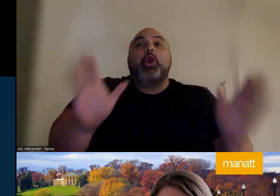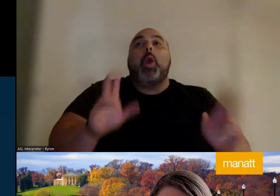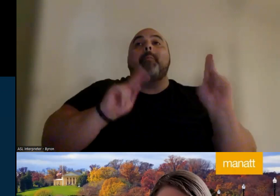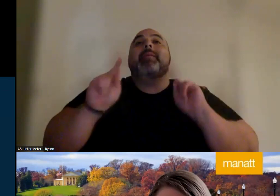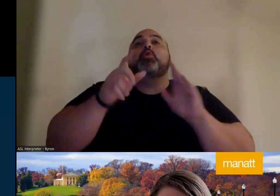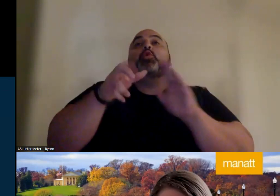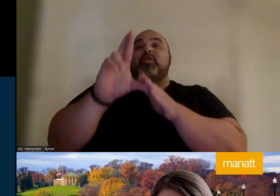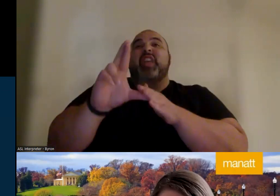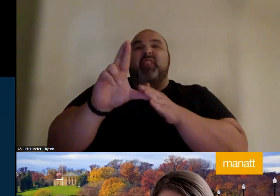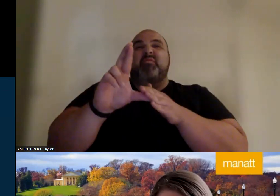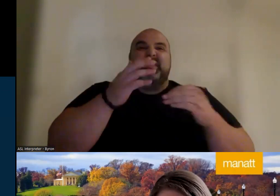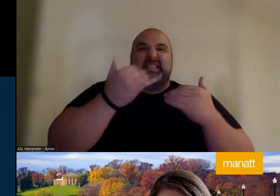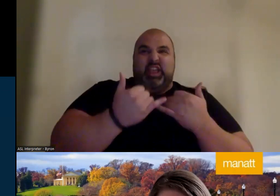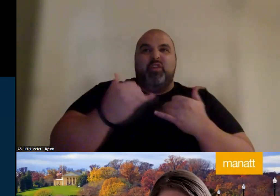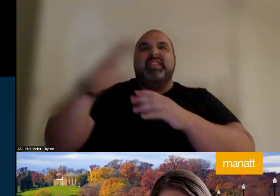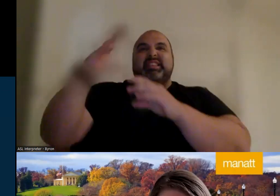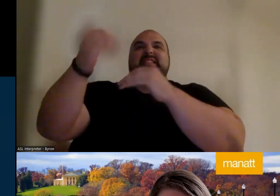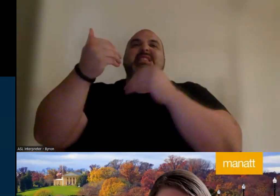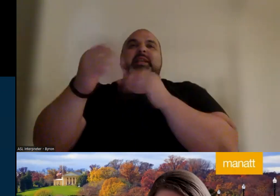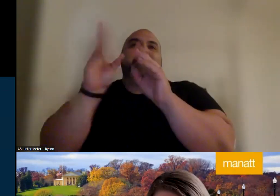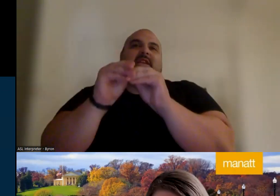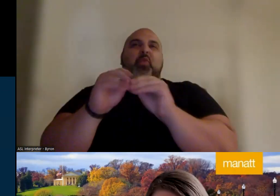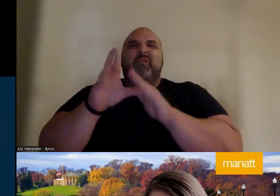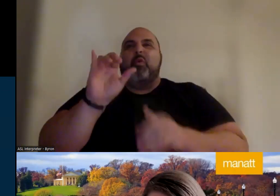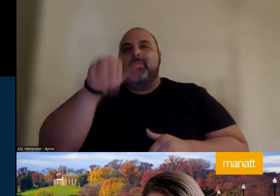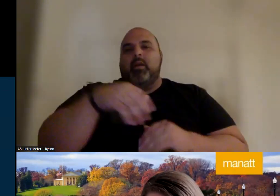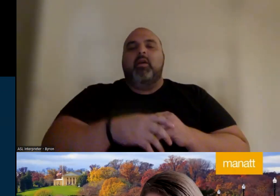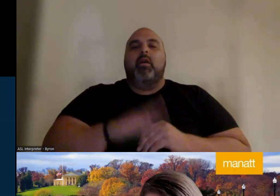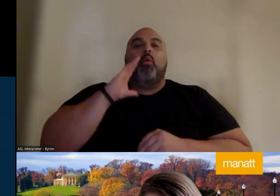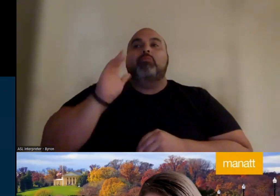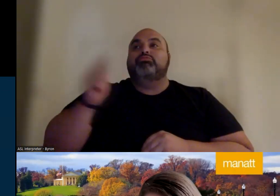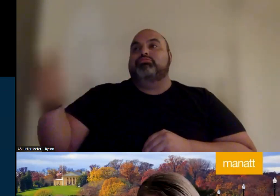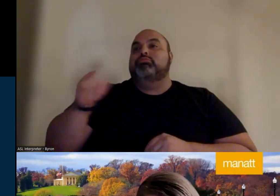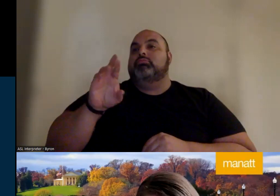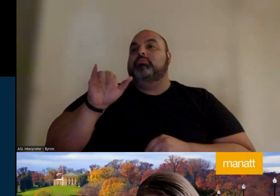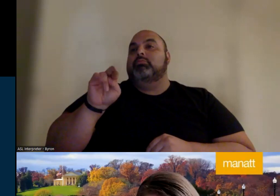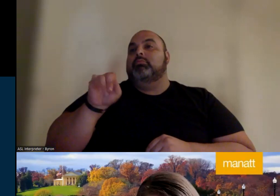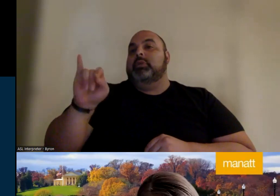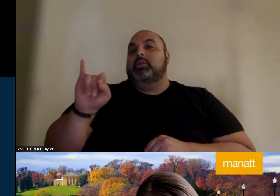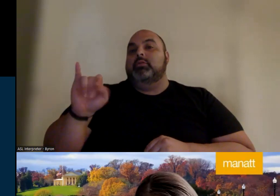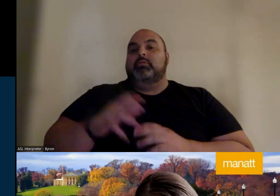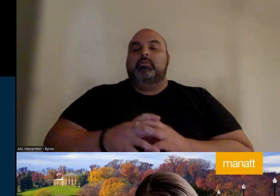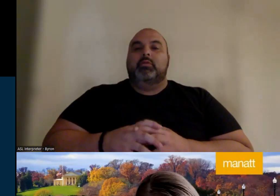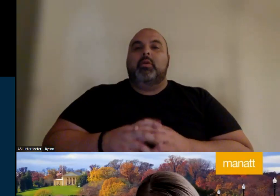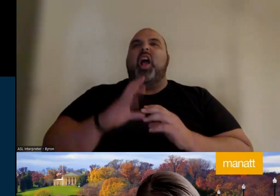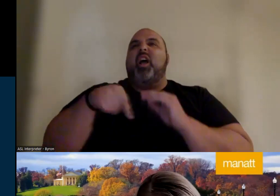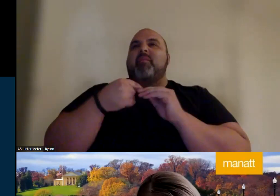review that between now and our next meeting. Um, and I will hand it off to Brandy to share a little bit about that next meeting.